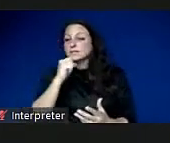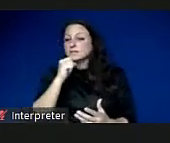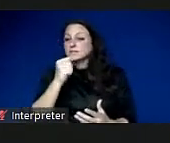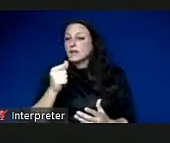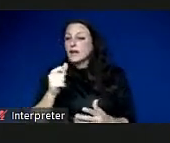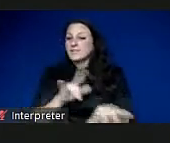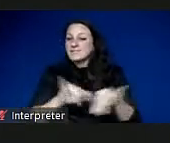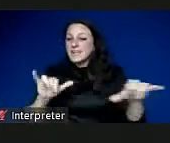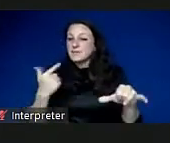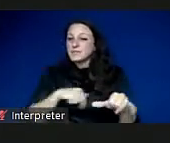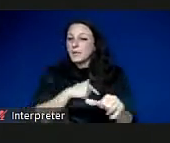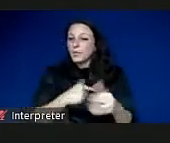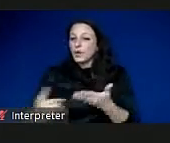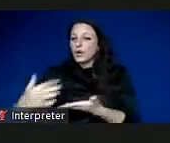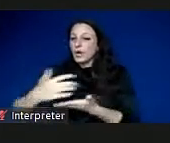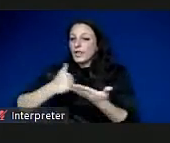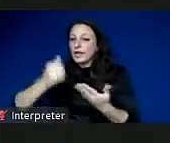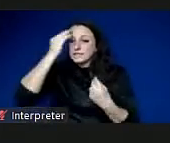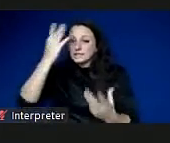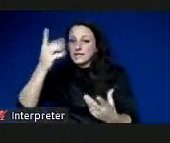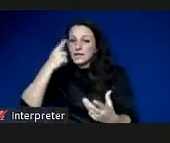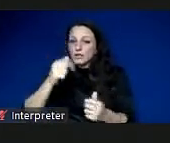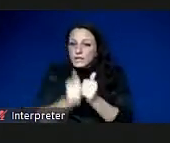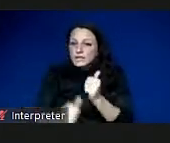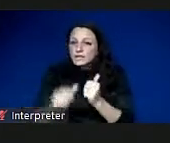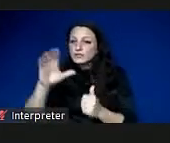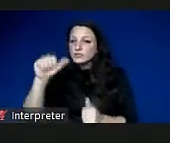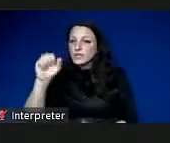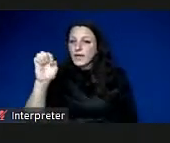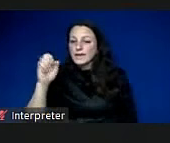collecting data on those individual cases,